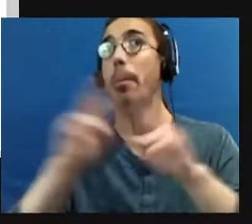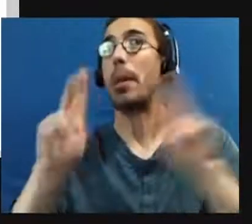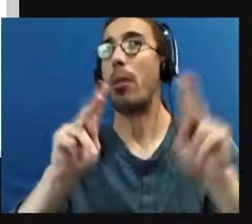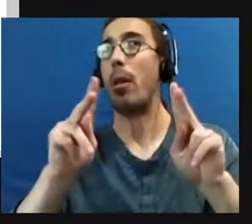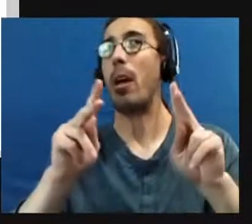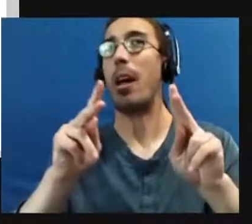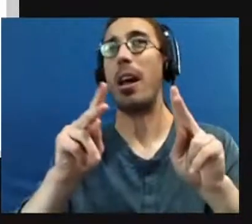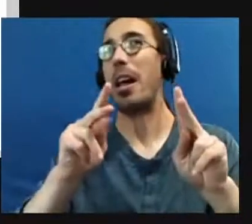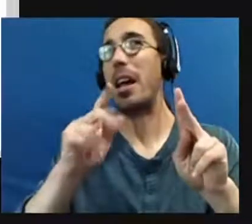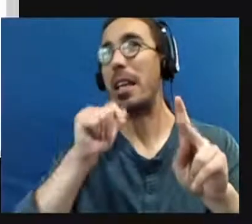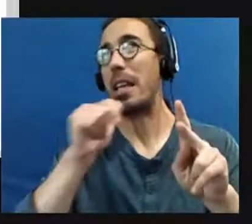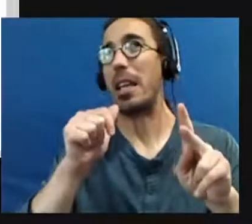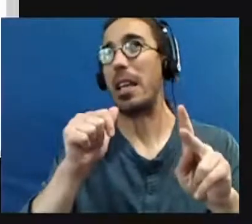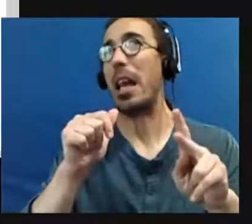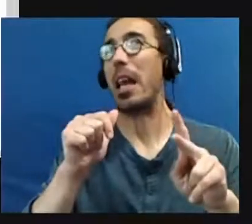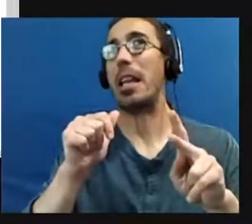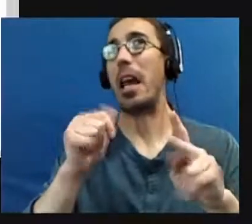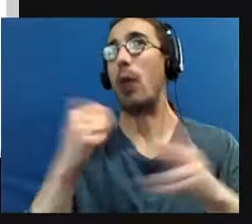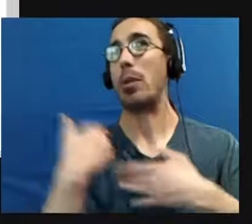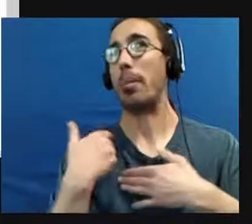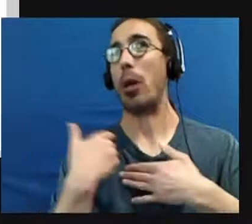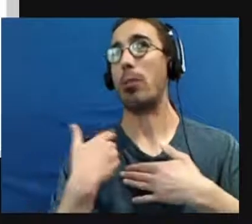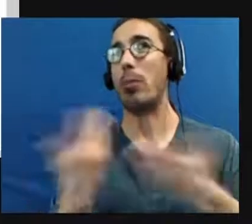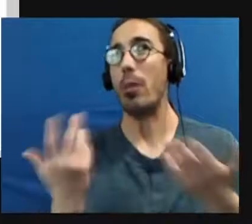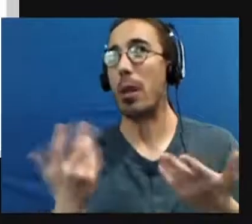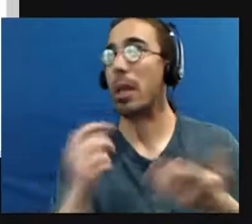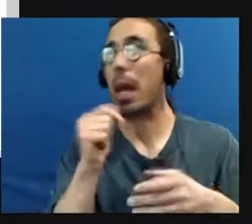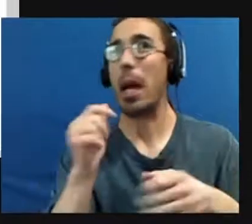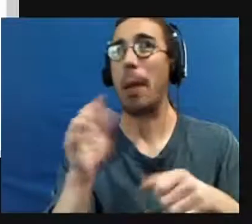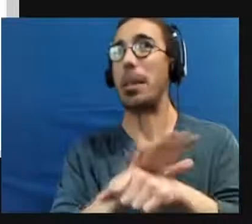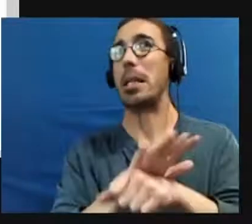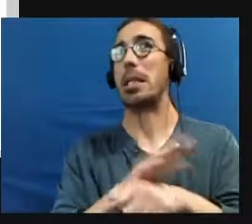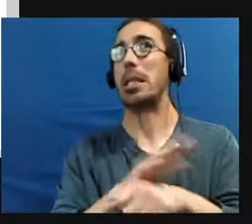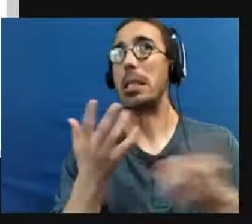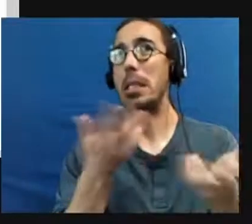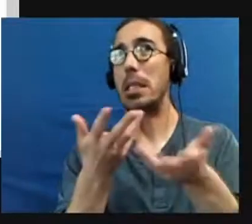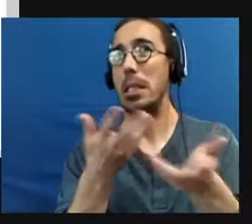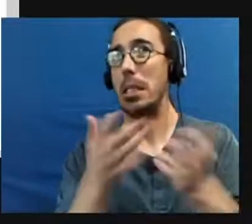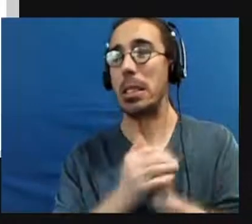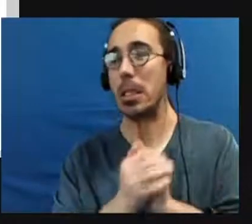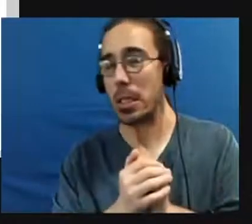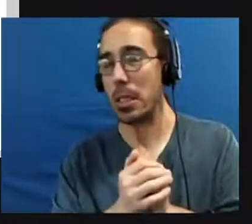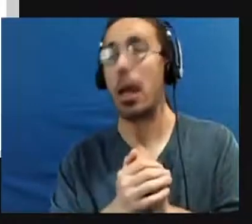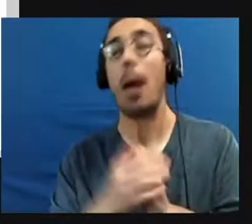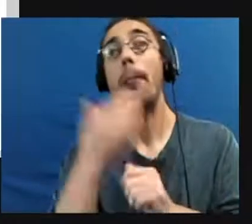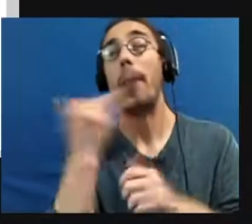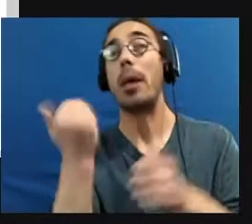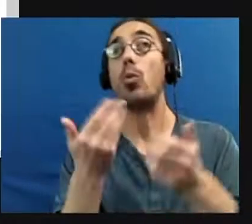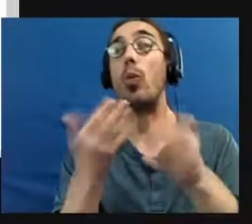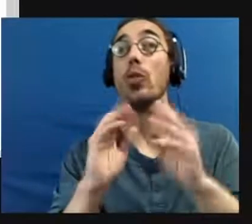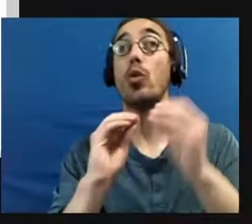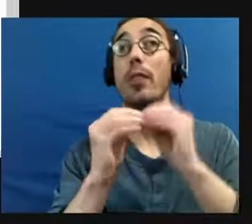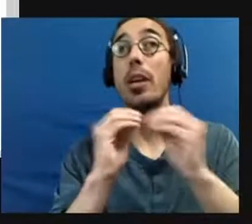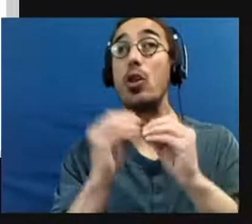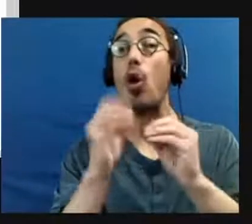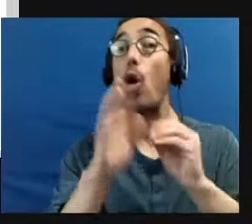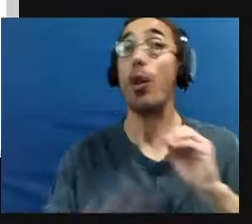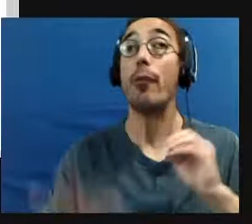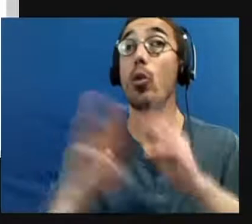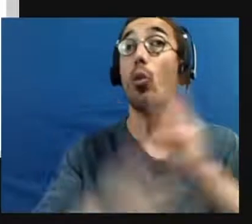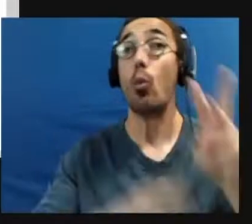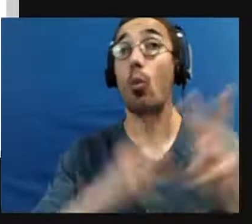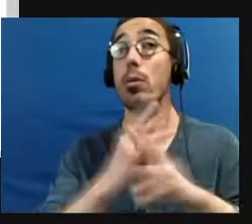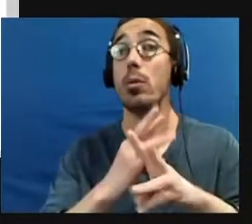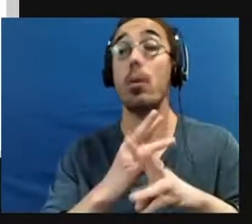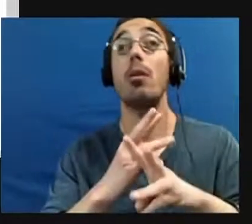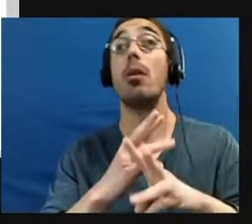an irresponsible way. And ultimately, I think the best way to fix this, and it's stories about marginalized people all over the world. So I'm